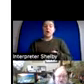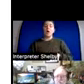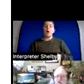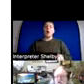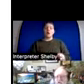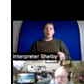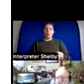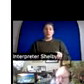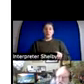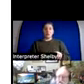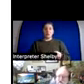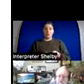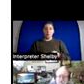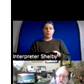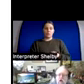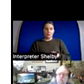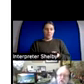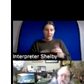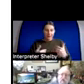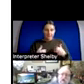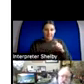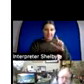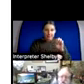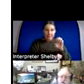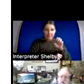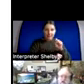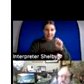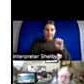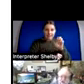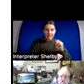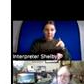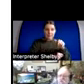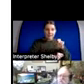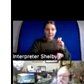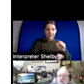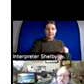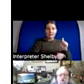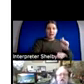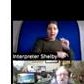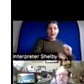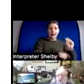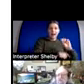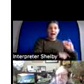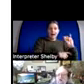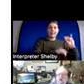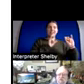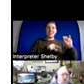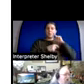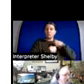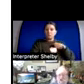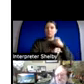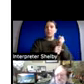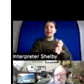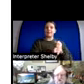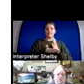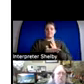at lesson plans dot ai a pretty good ai system that creates lesson plans for